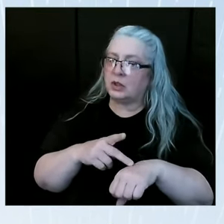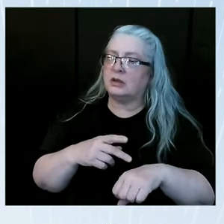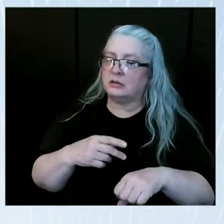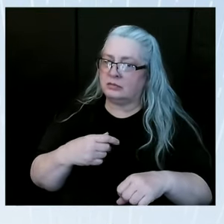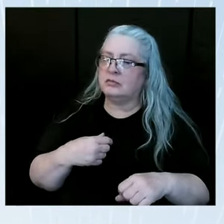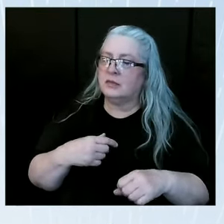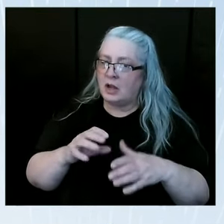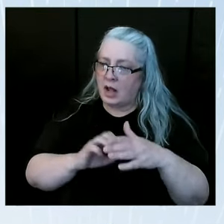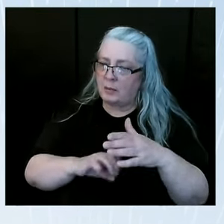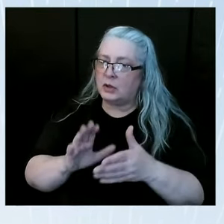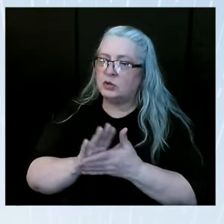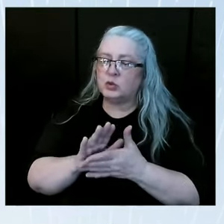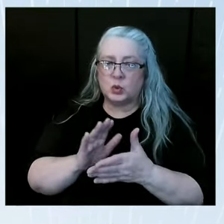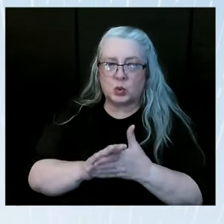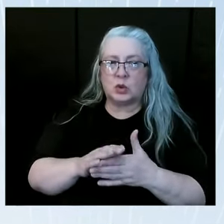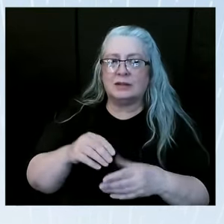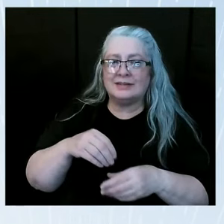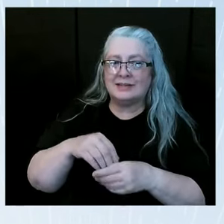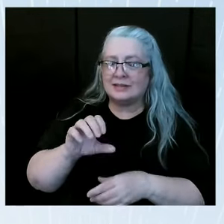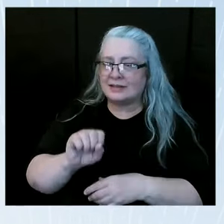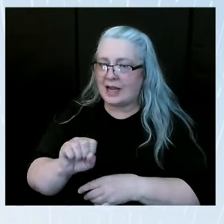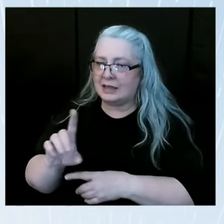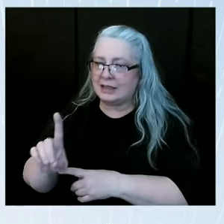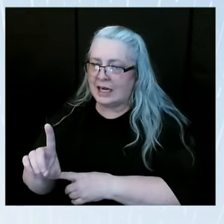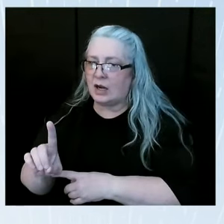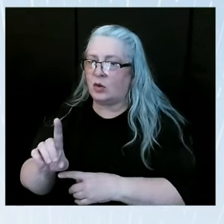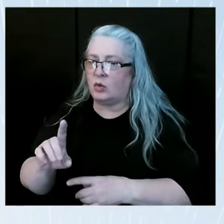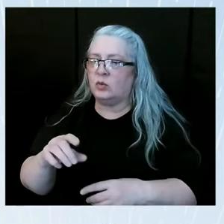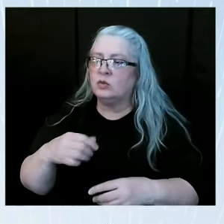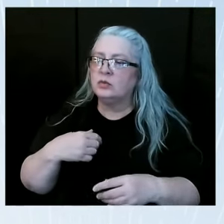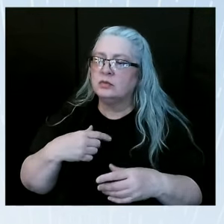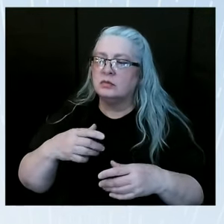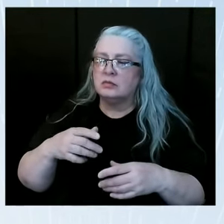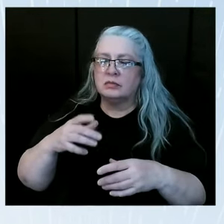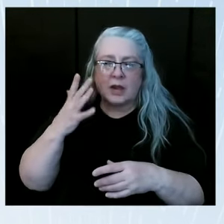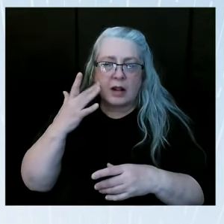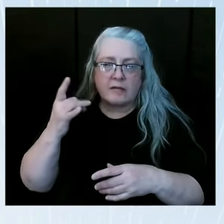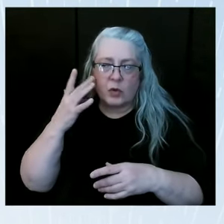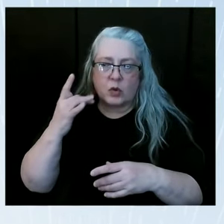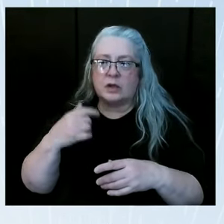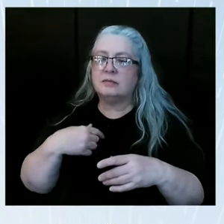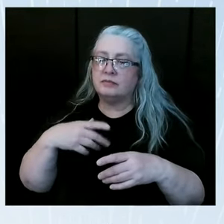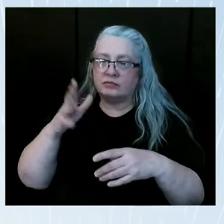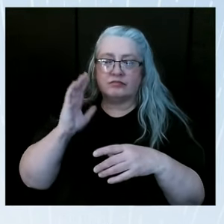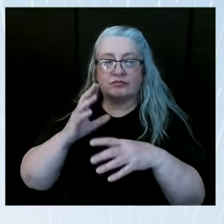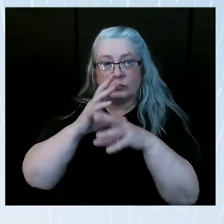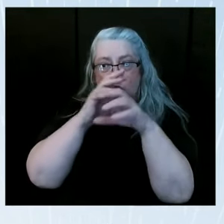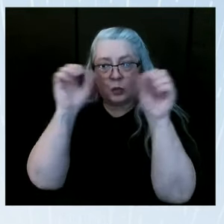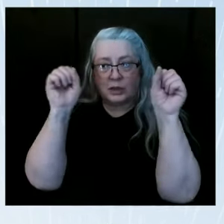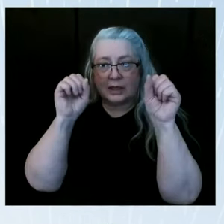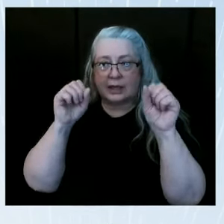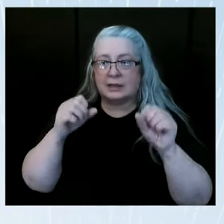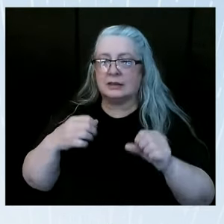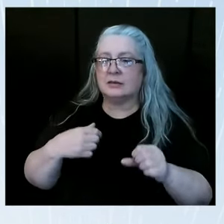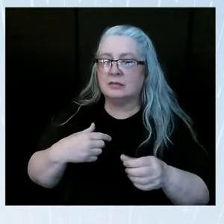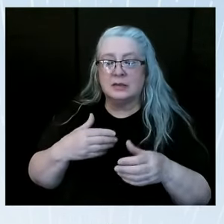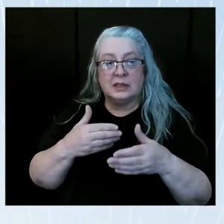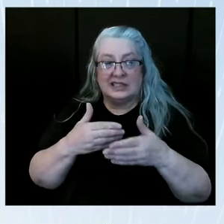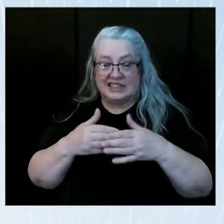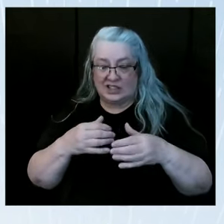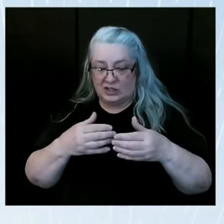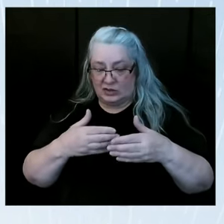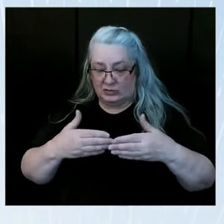a border city where human trafficking was a significant problem that we were working to solve across government in the local area.